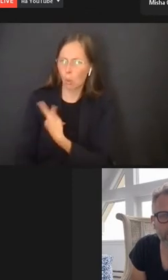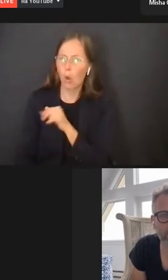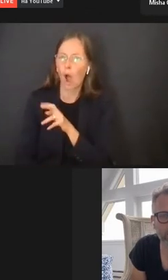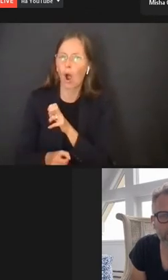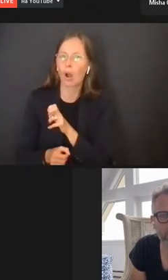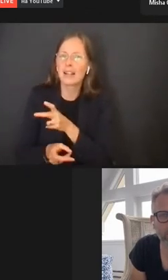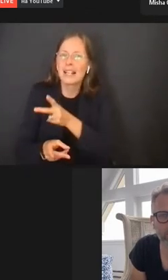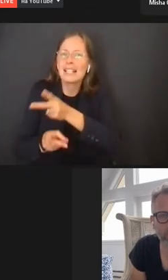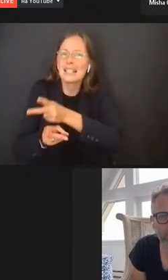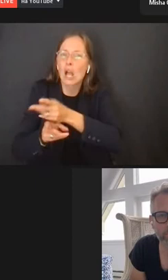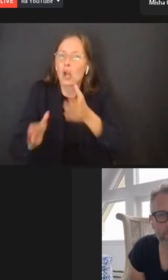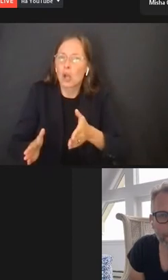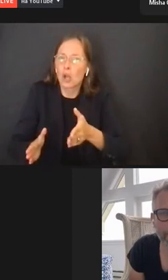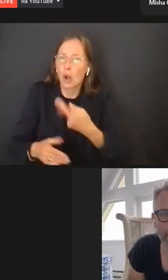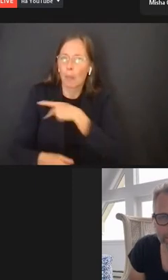caretaker personalities